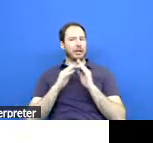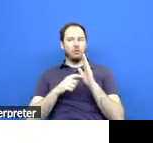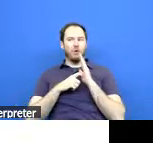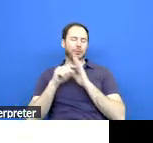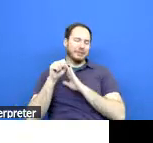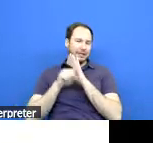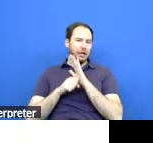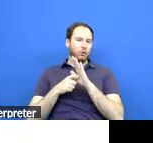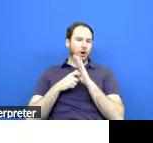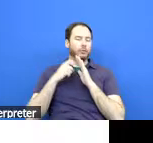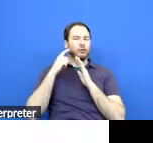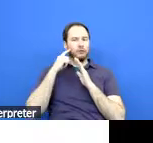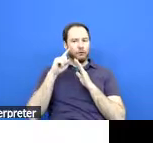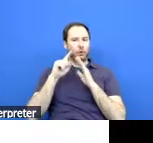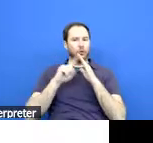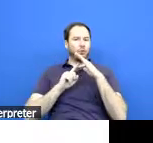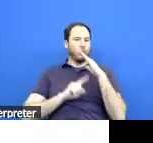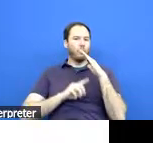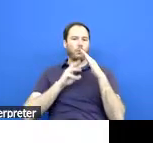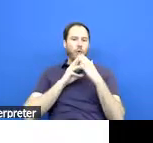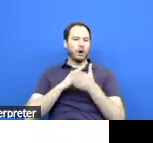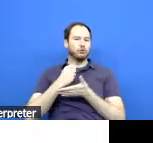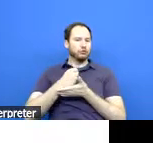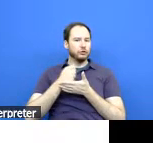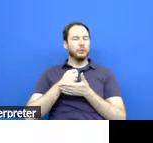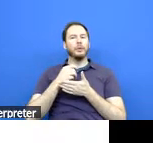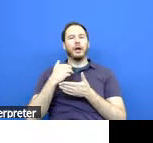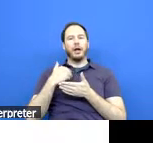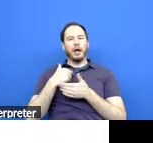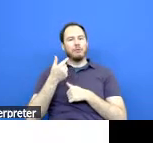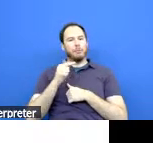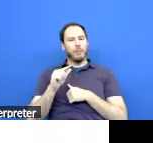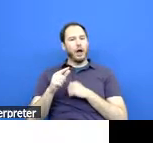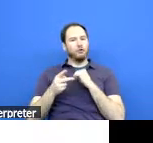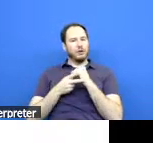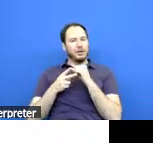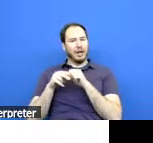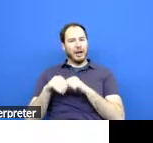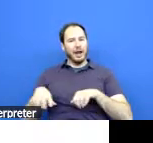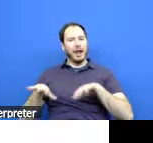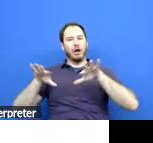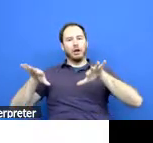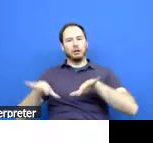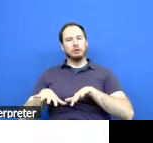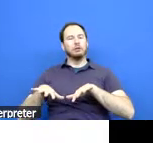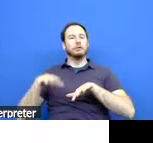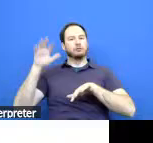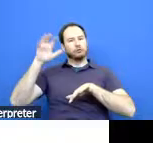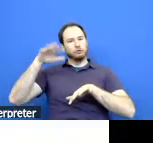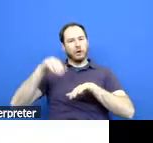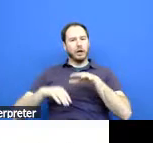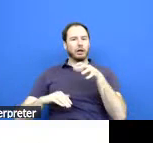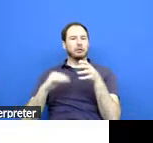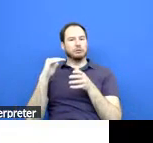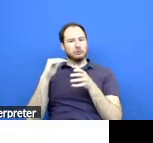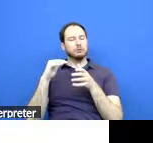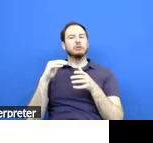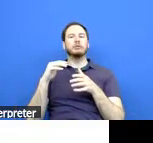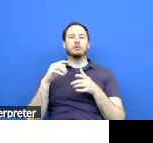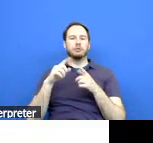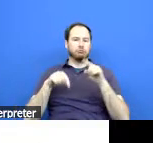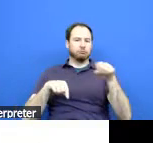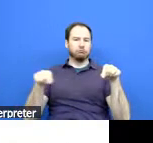So that includes treatment of the stormwater with, bioretention areas or infiltration basins, and then kind of larger deep pools for the